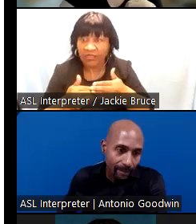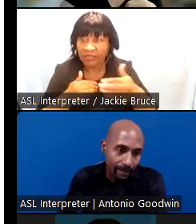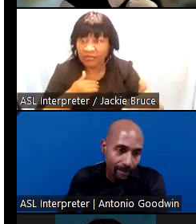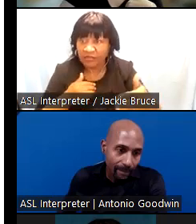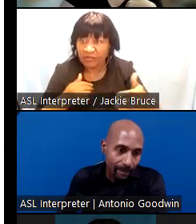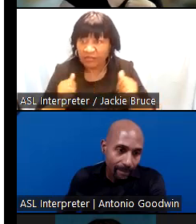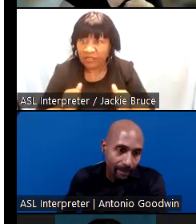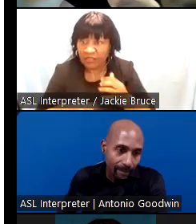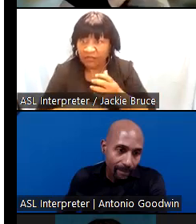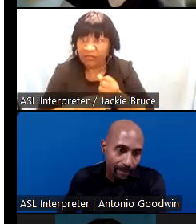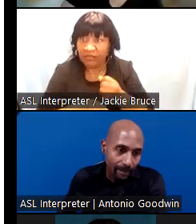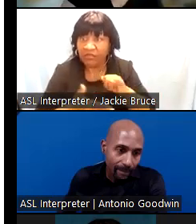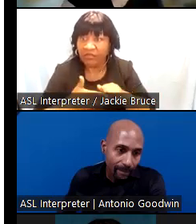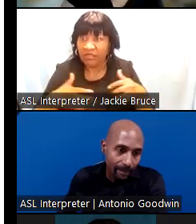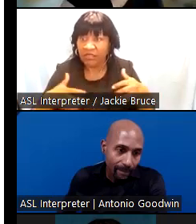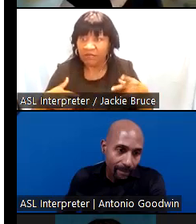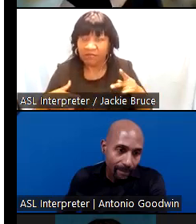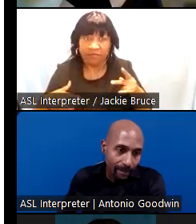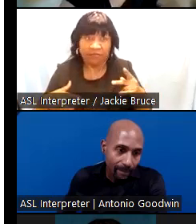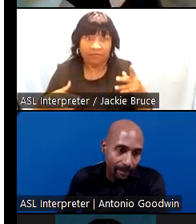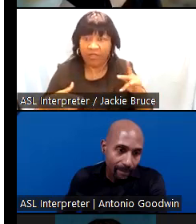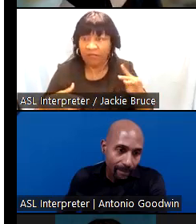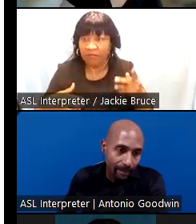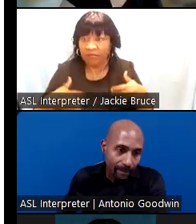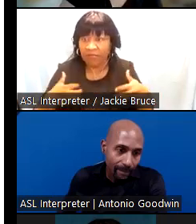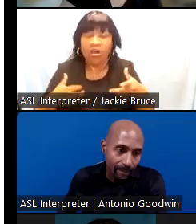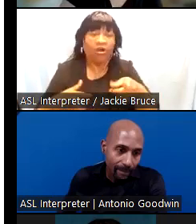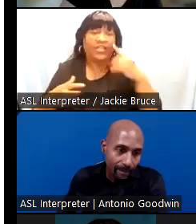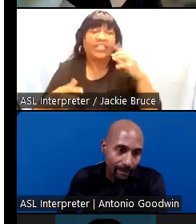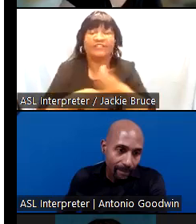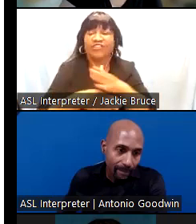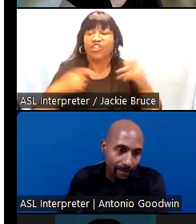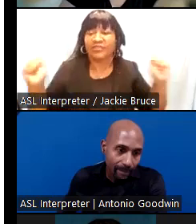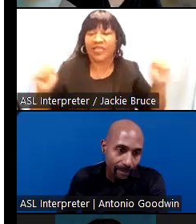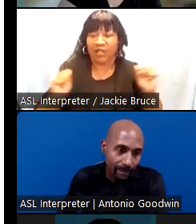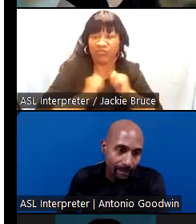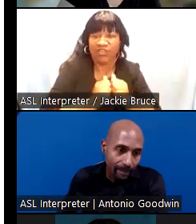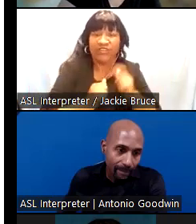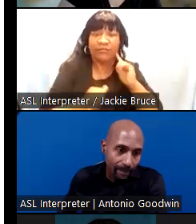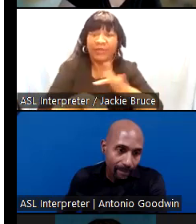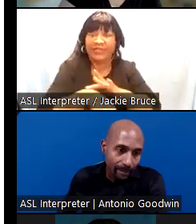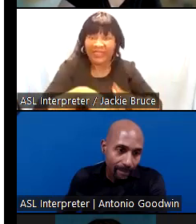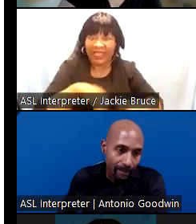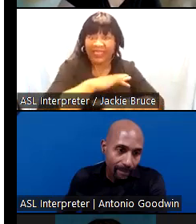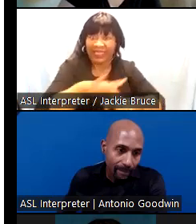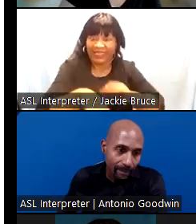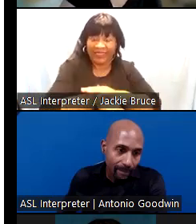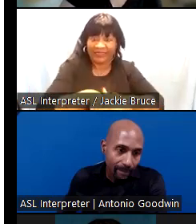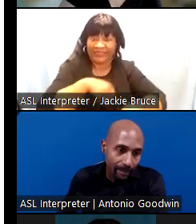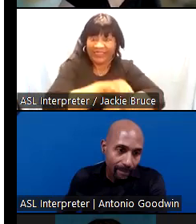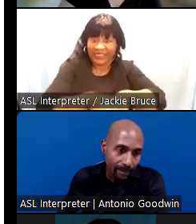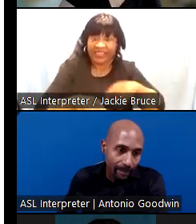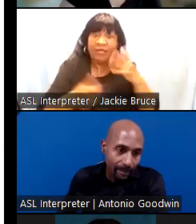no. But the bigger concern is if you're sharing a towel with somebody who is naked skin, because they were